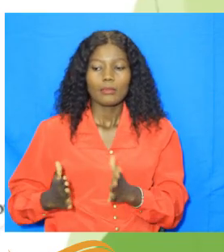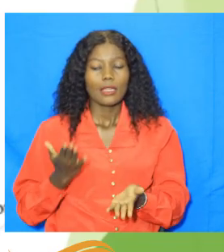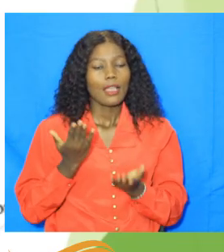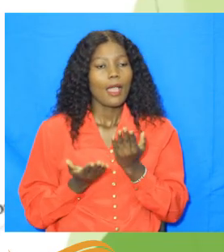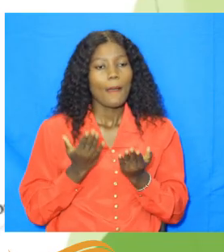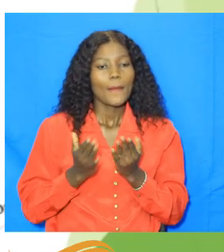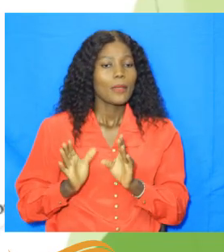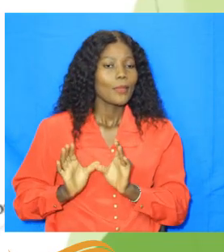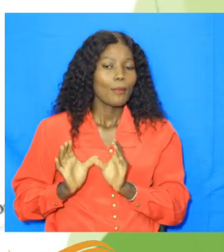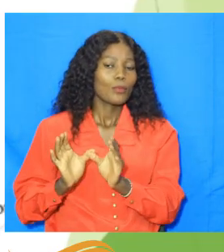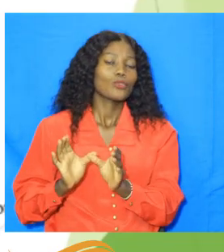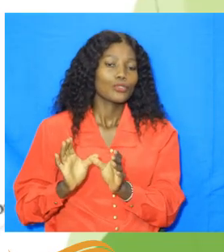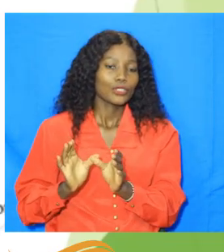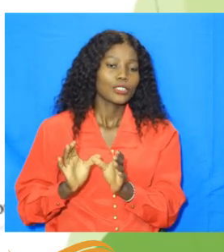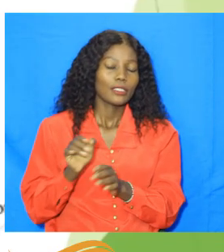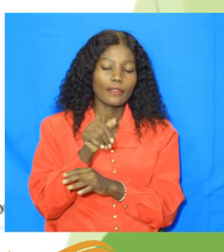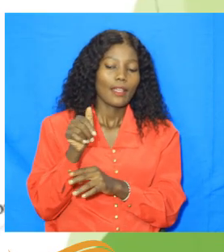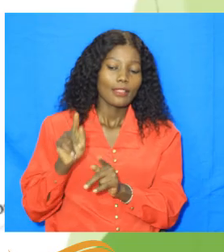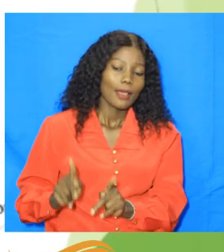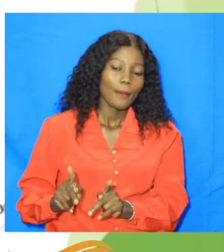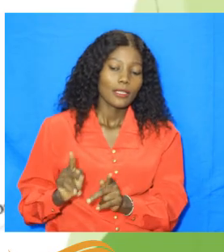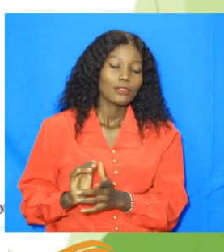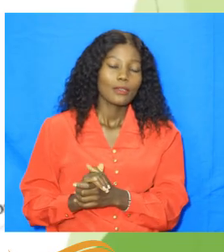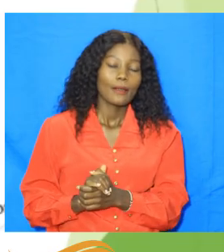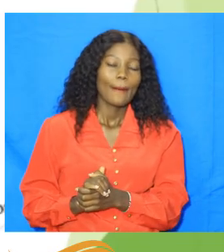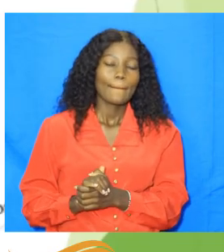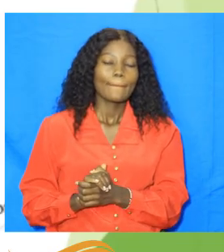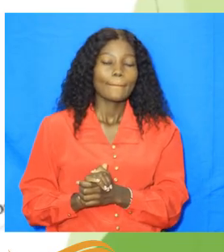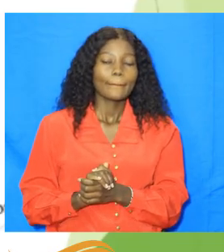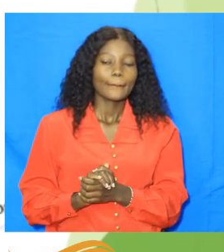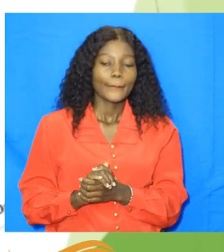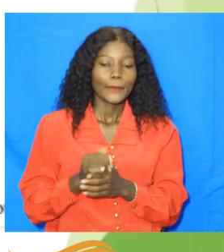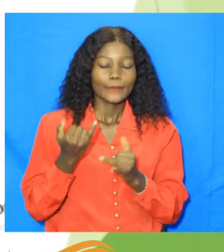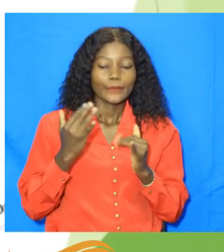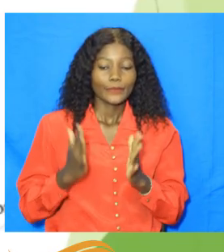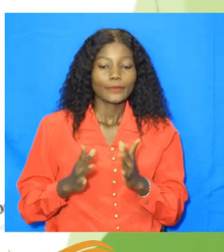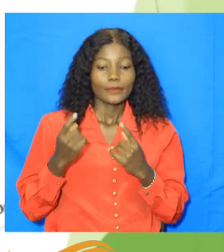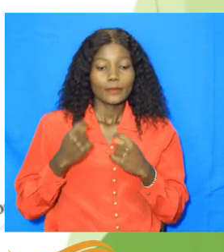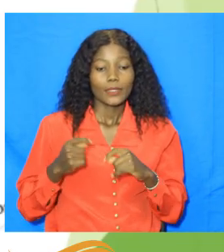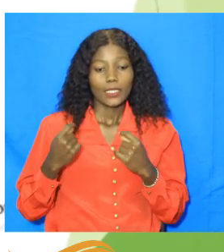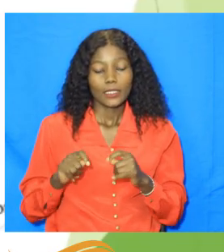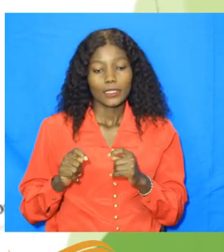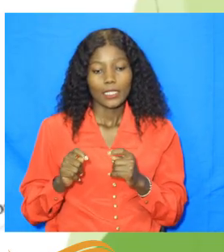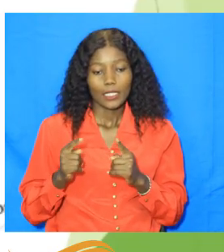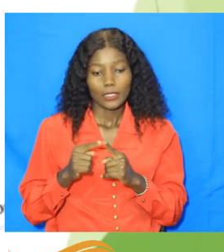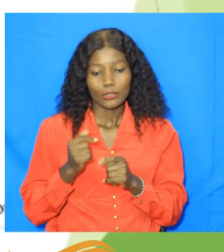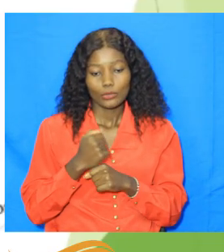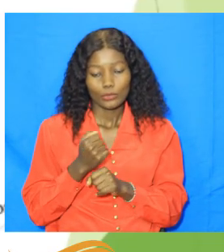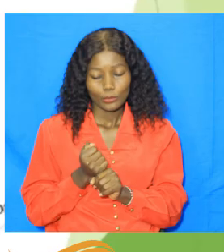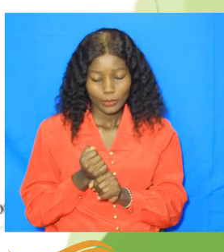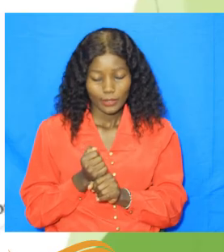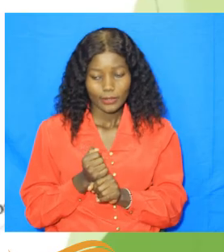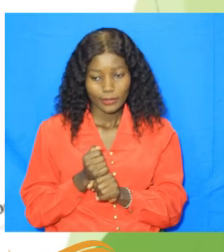pushes the opponent, the athlete tries to make